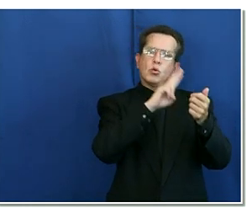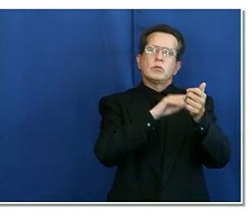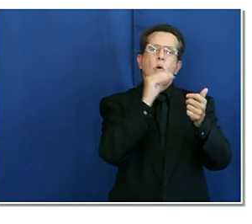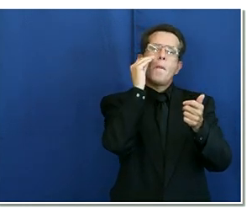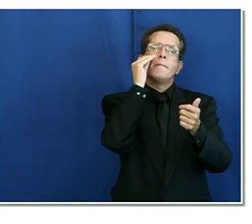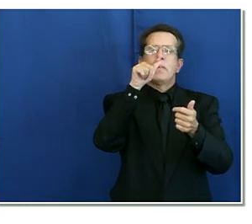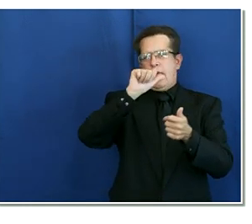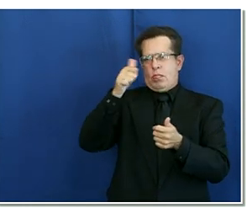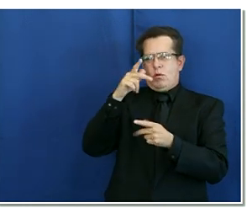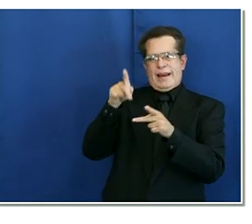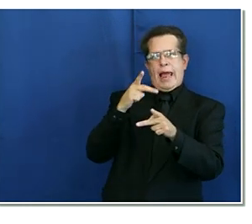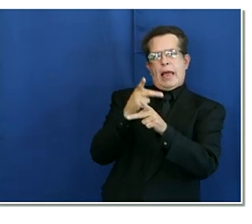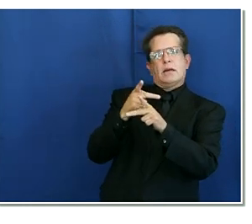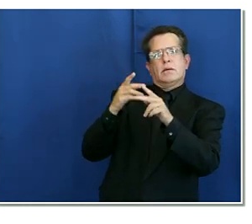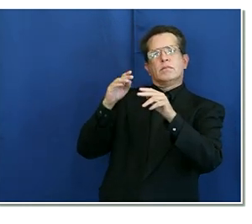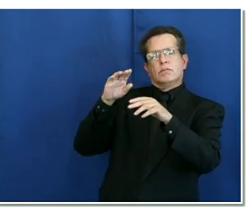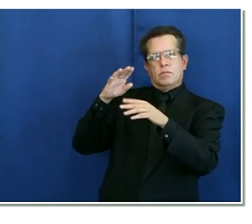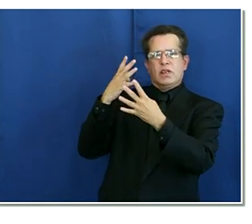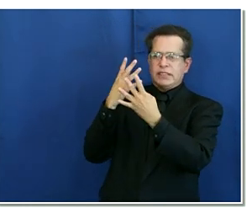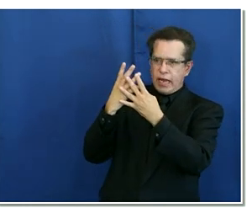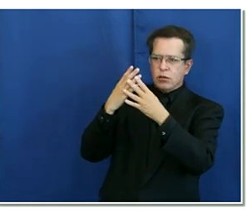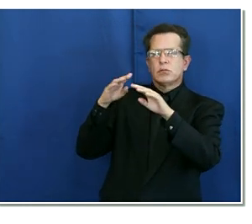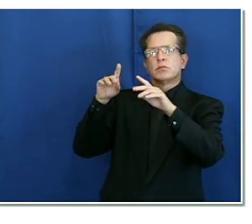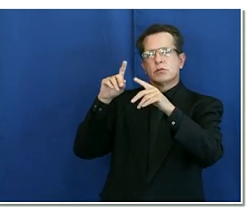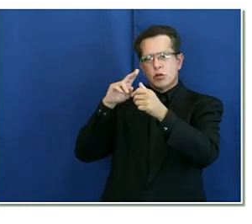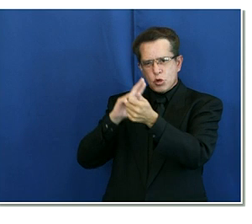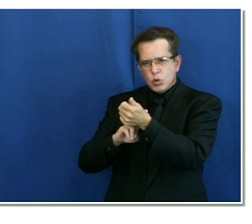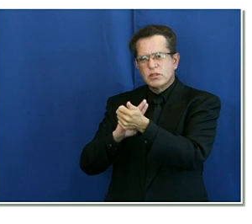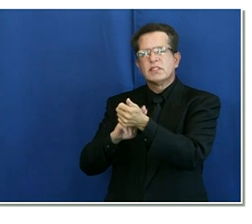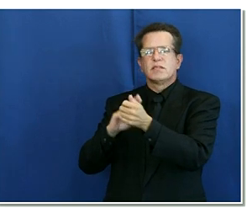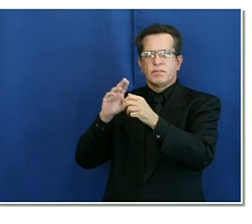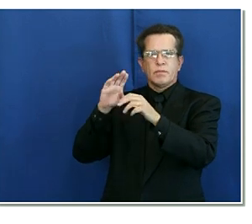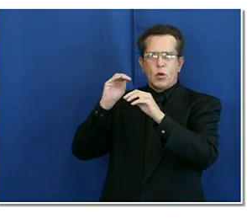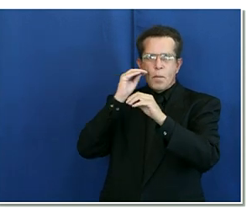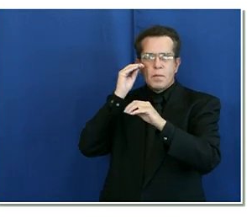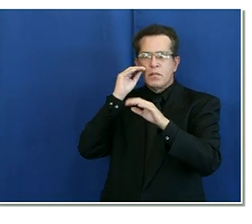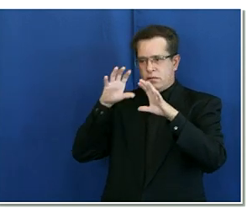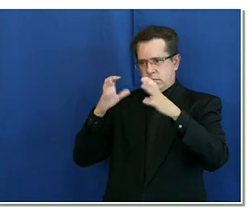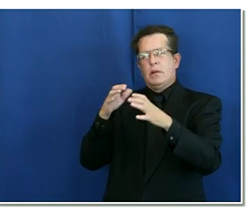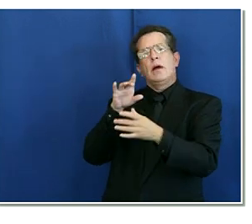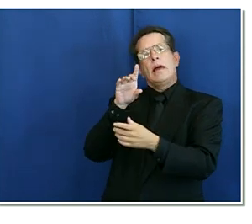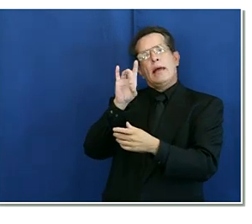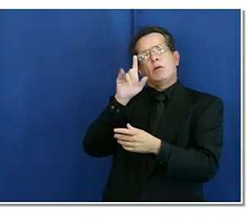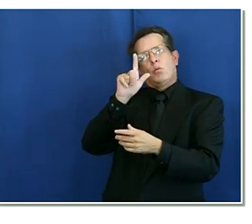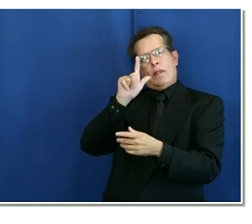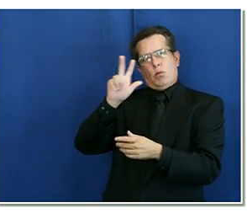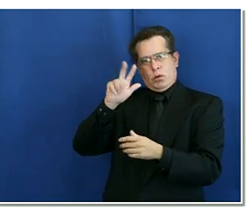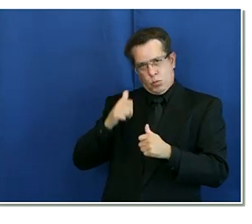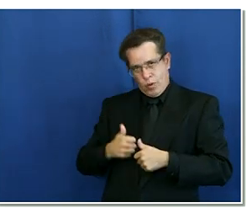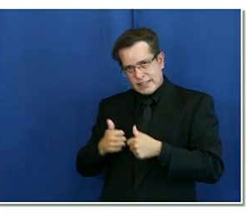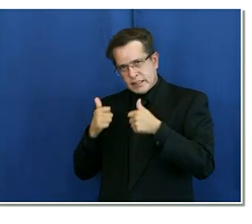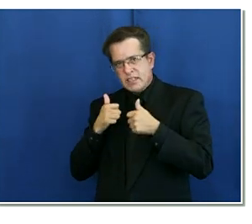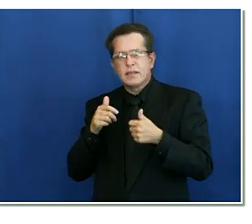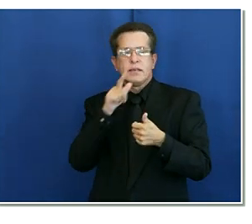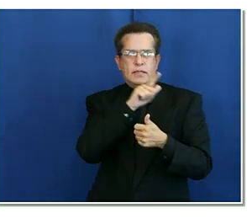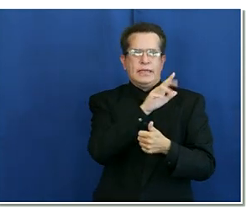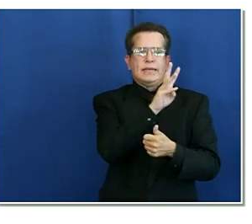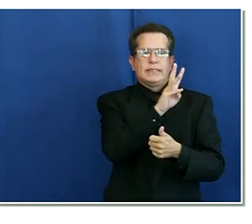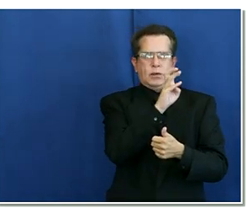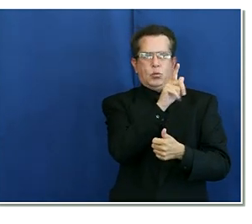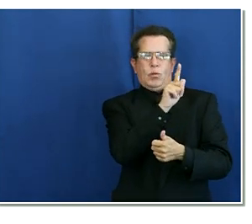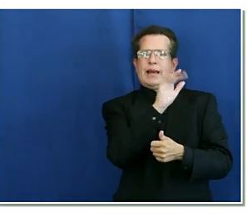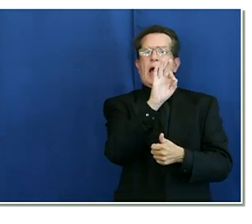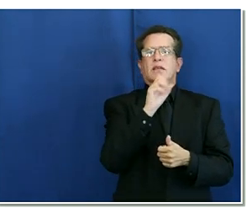facilities or other congregate settings. And in this category, there have been 823 residents and 629